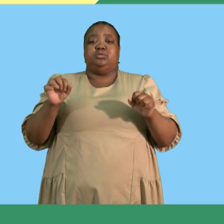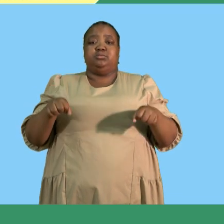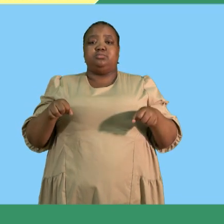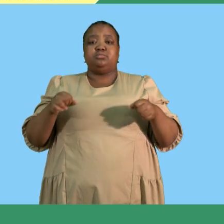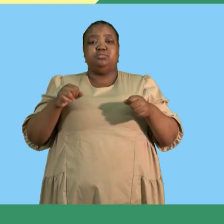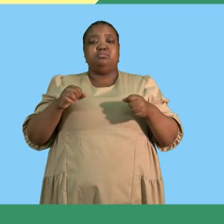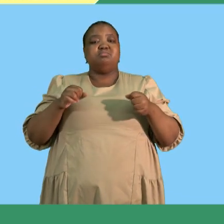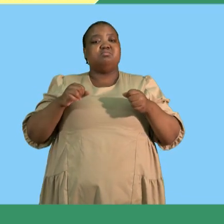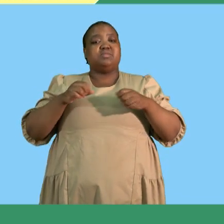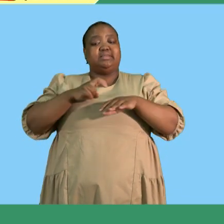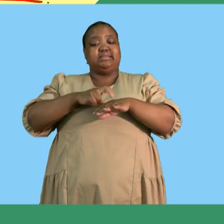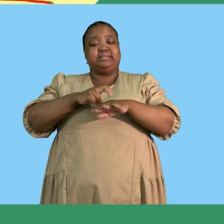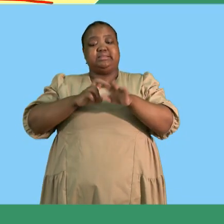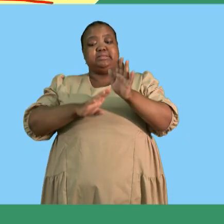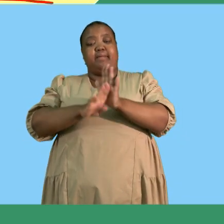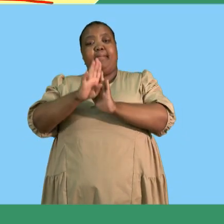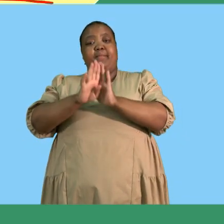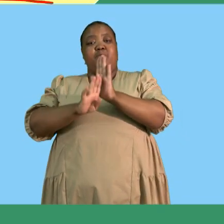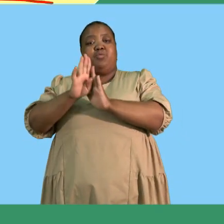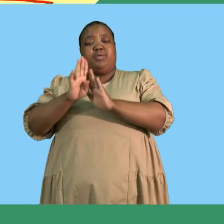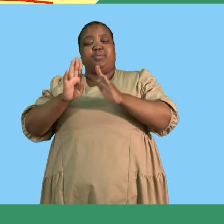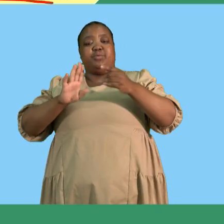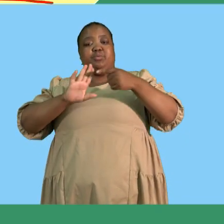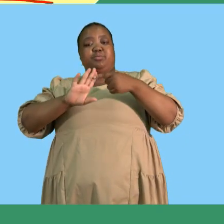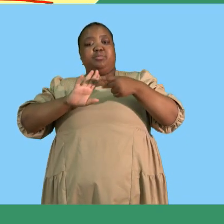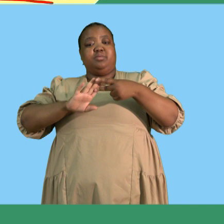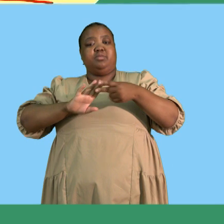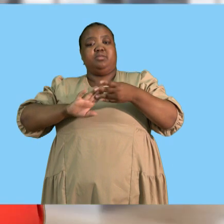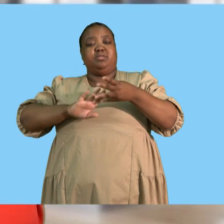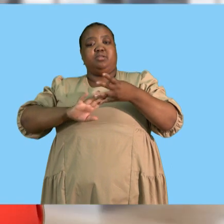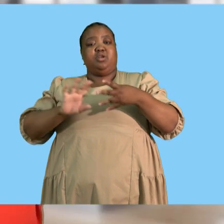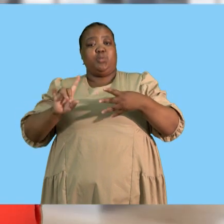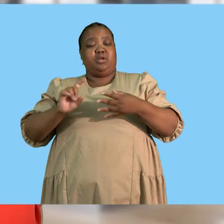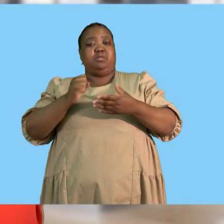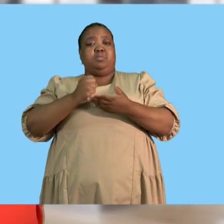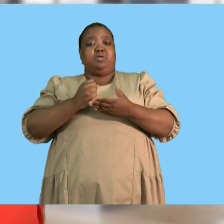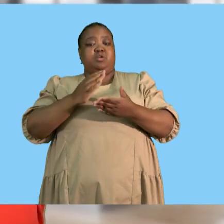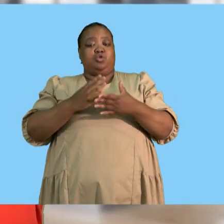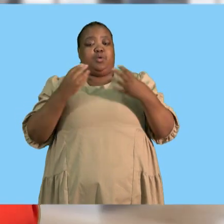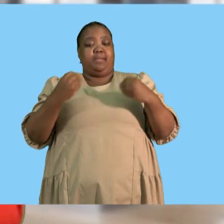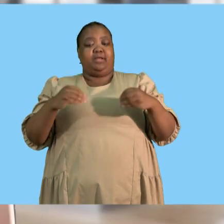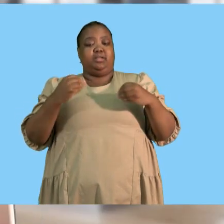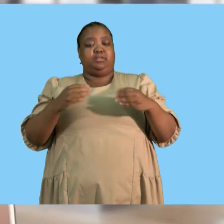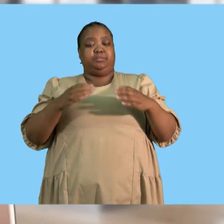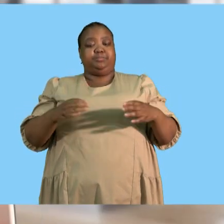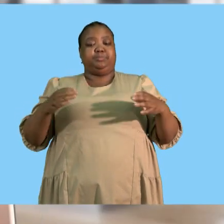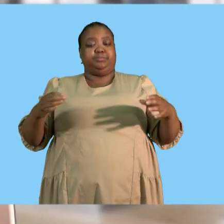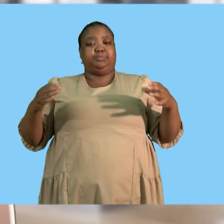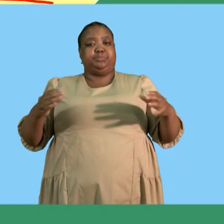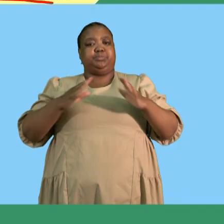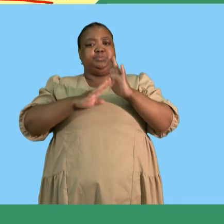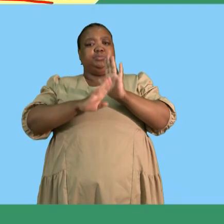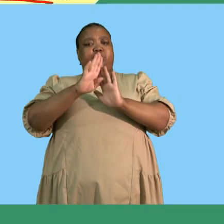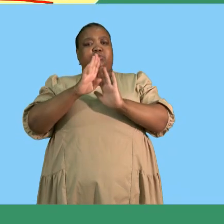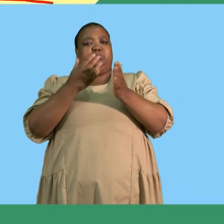the areas of improvement that businesses can look at to make sure that they grow in their business.